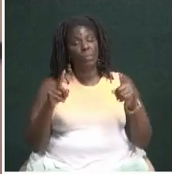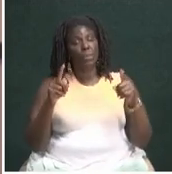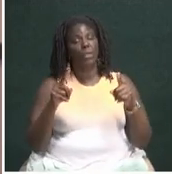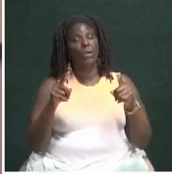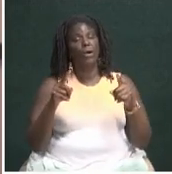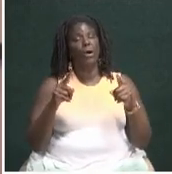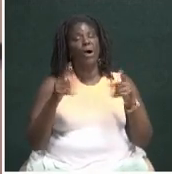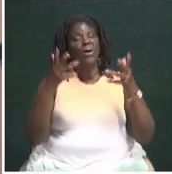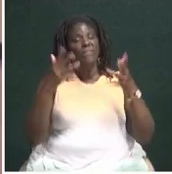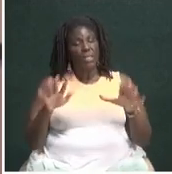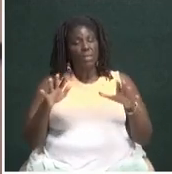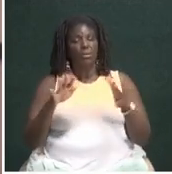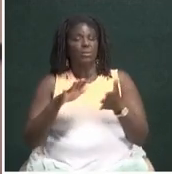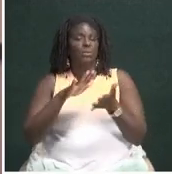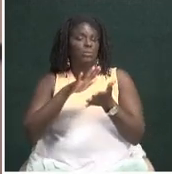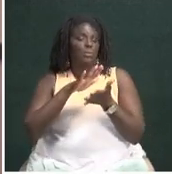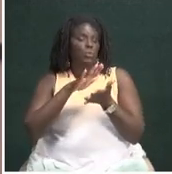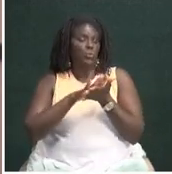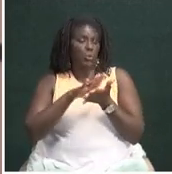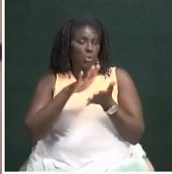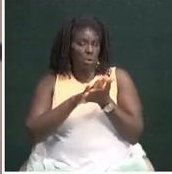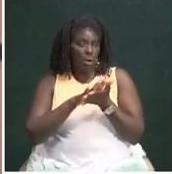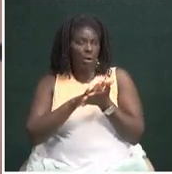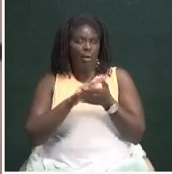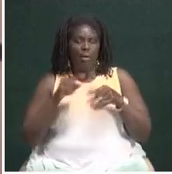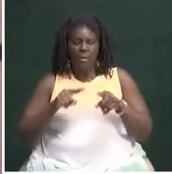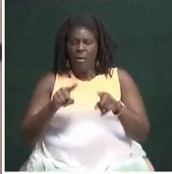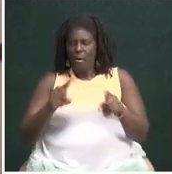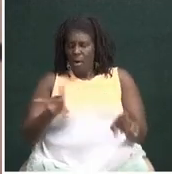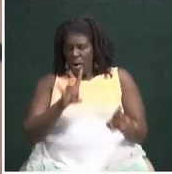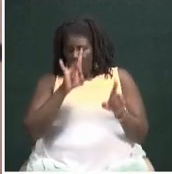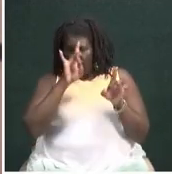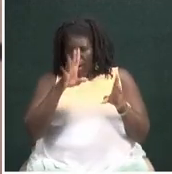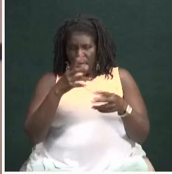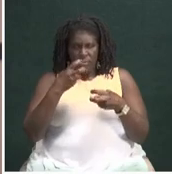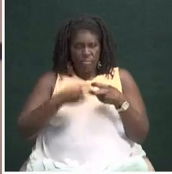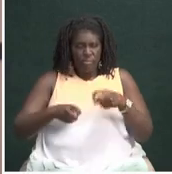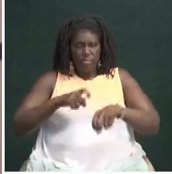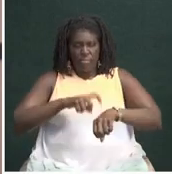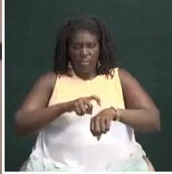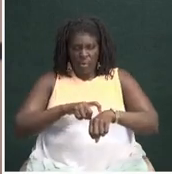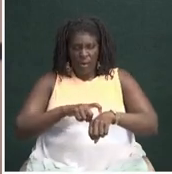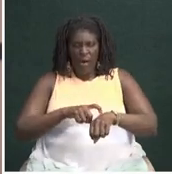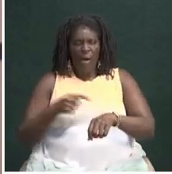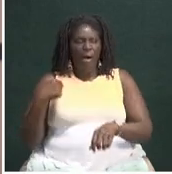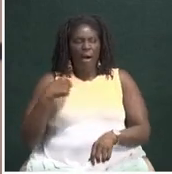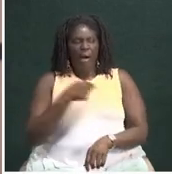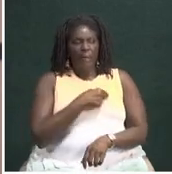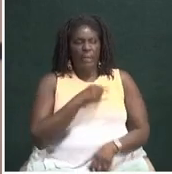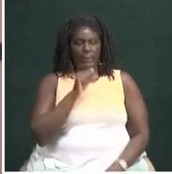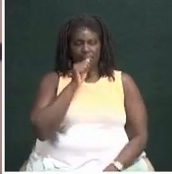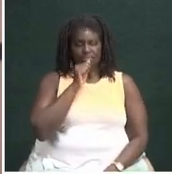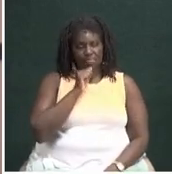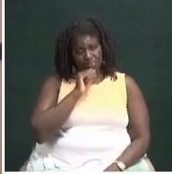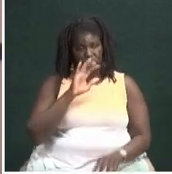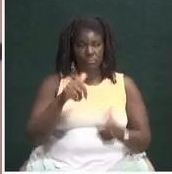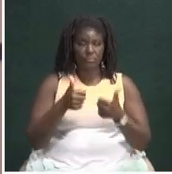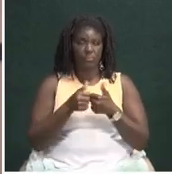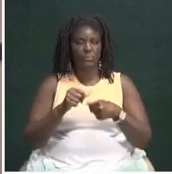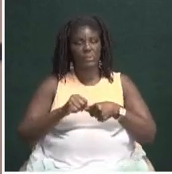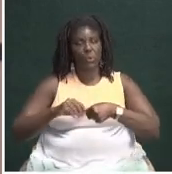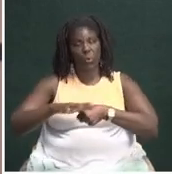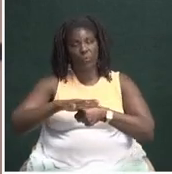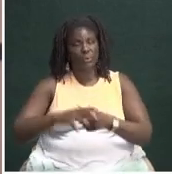academic programs, and you've done it during this incredibly difficult time as we all dealt with the challenges of